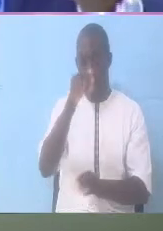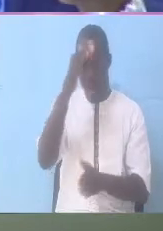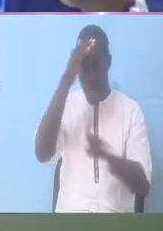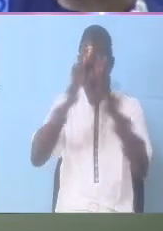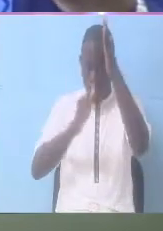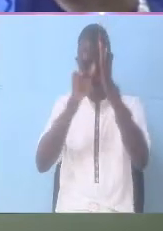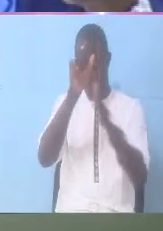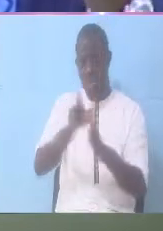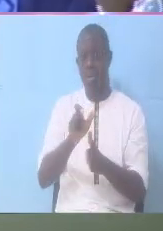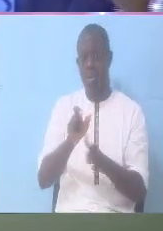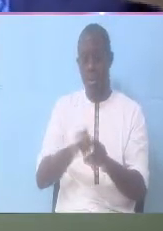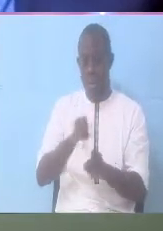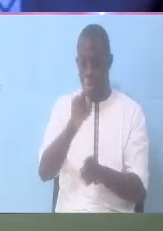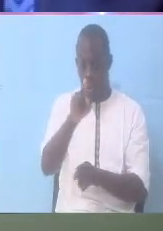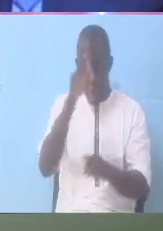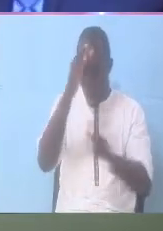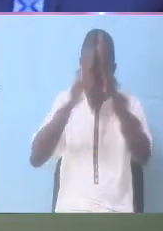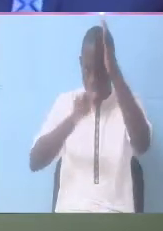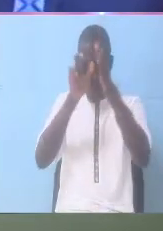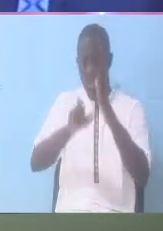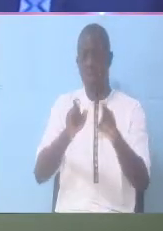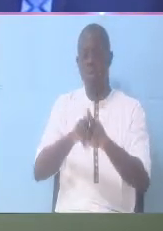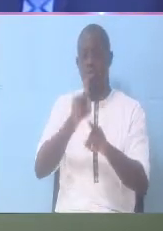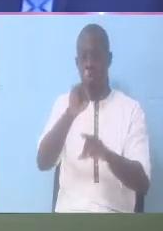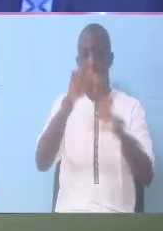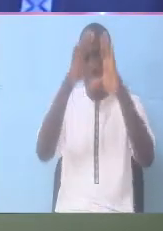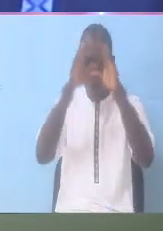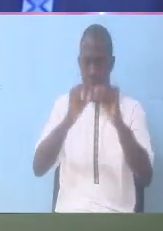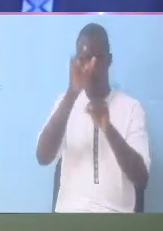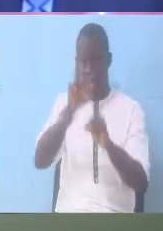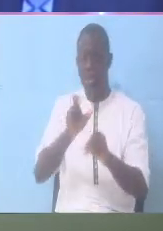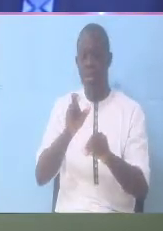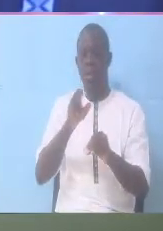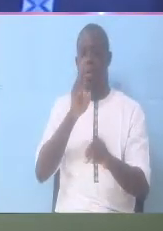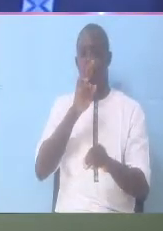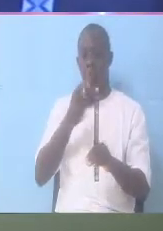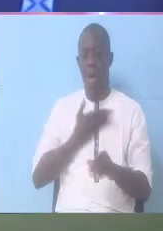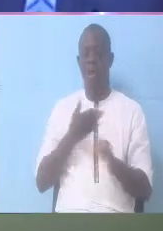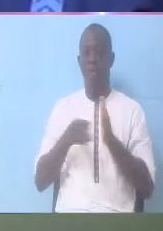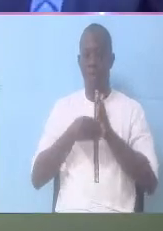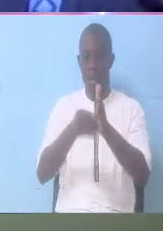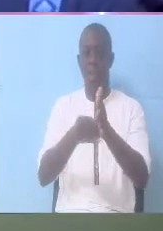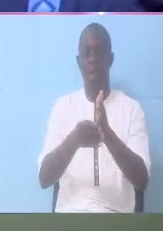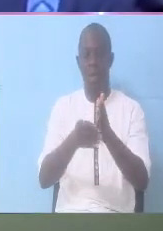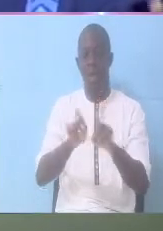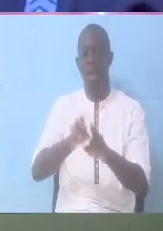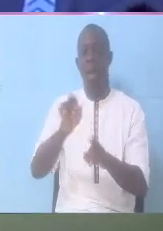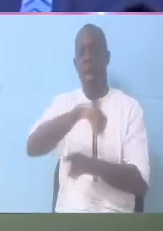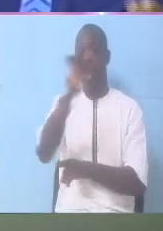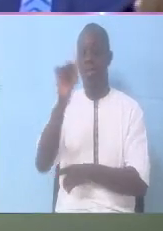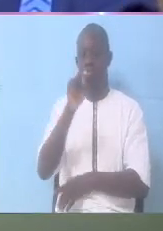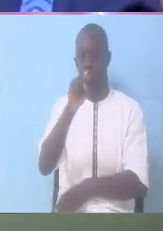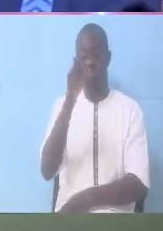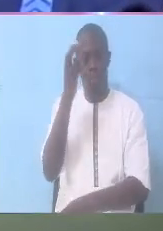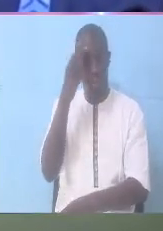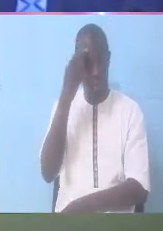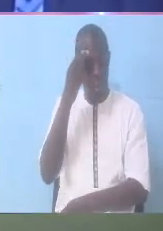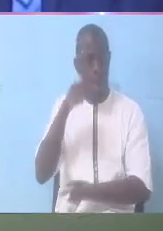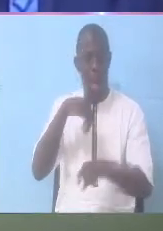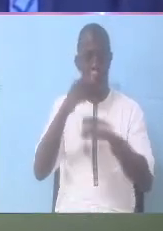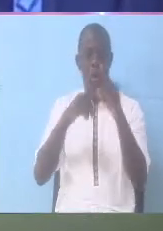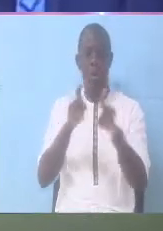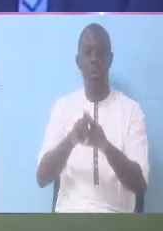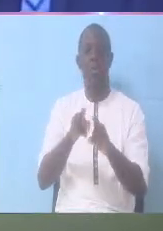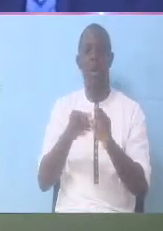You are a, yes, you sir. Are a soldier. You are an yes, officer. sir, I was. Yes, sir. And you know the concept of